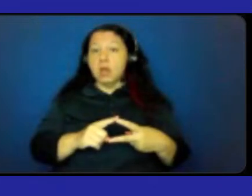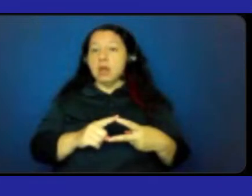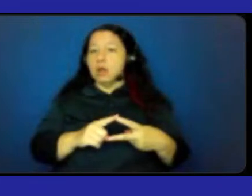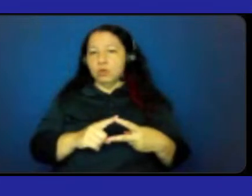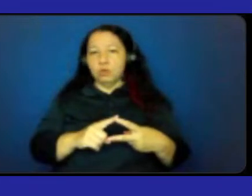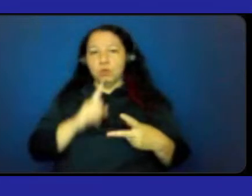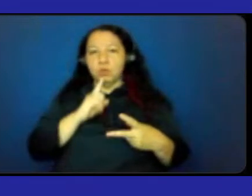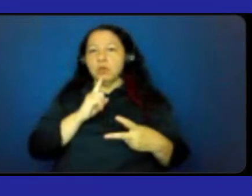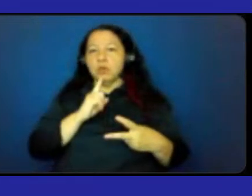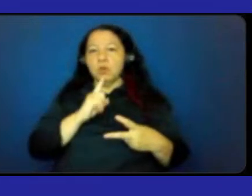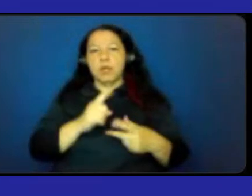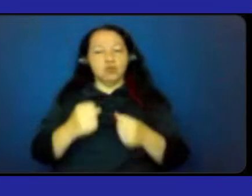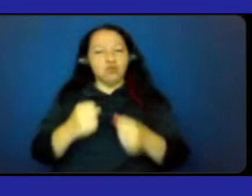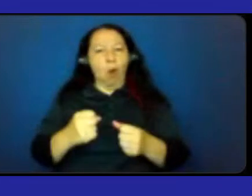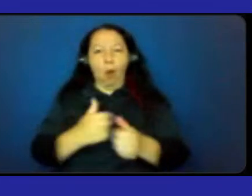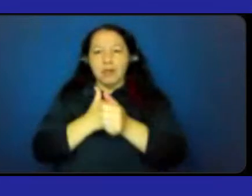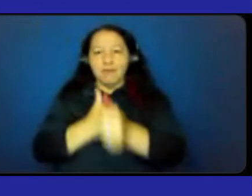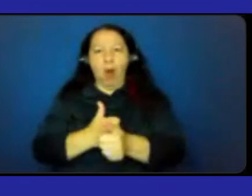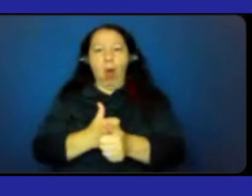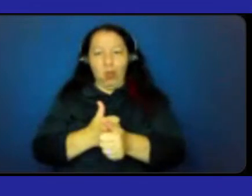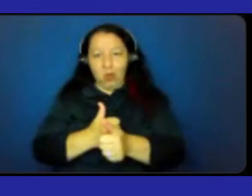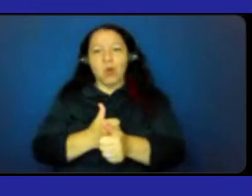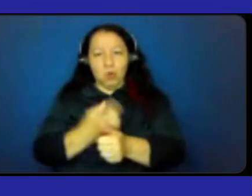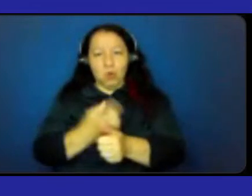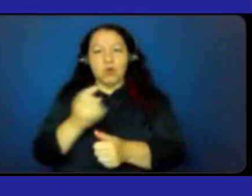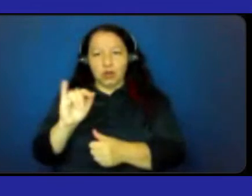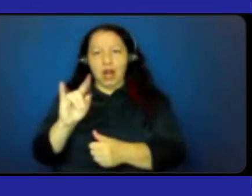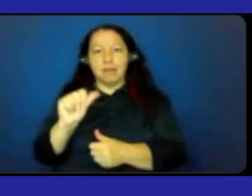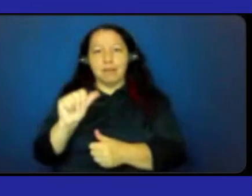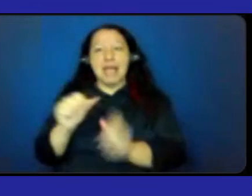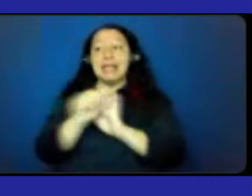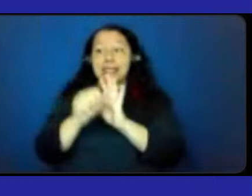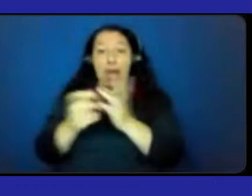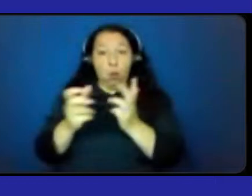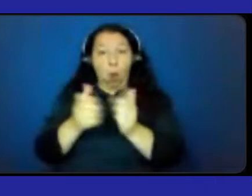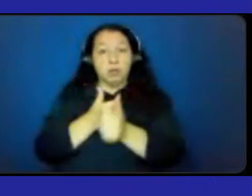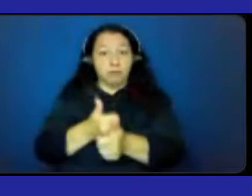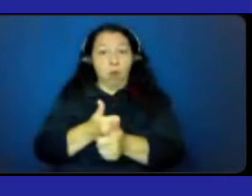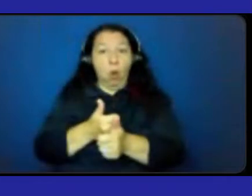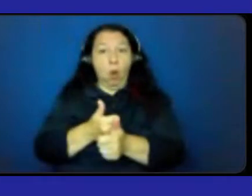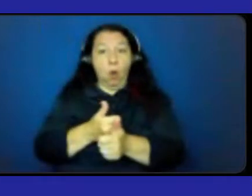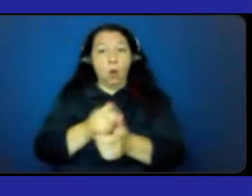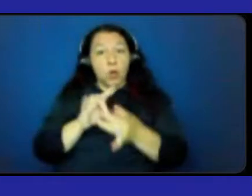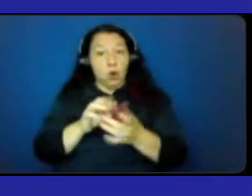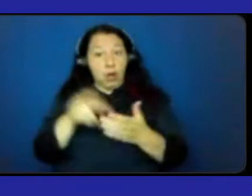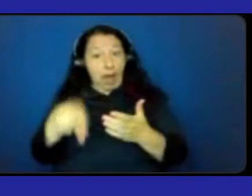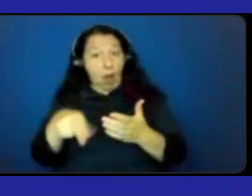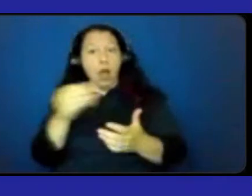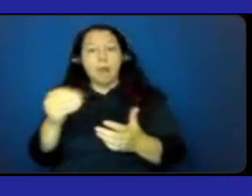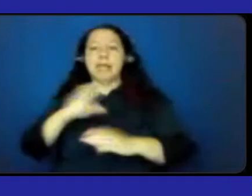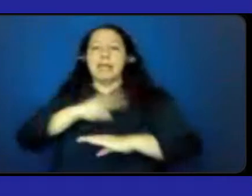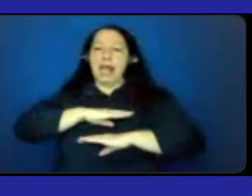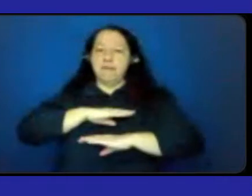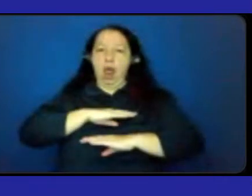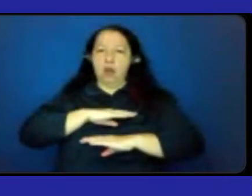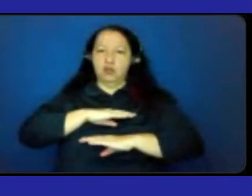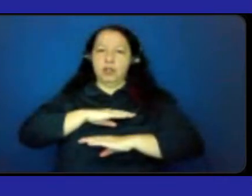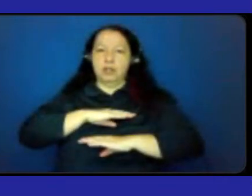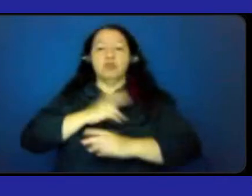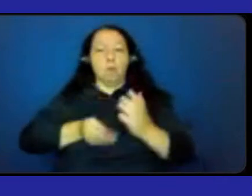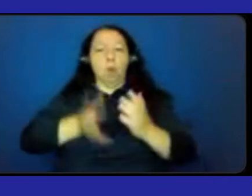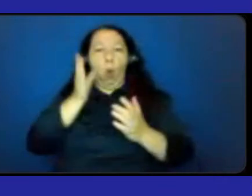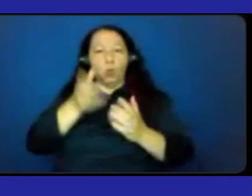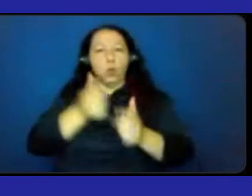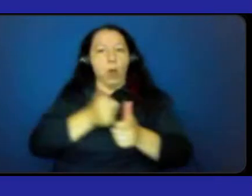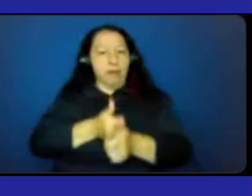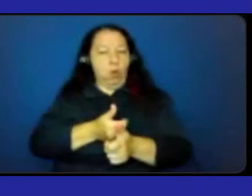Dr. Calamir. The state wants it to be tracked in terms of outcomes as well as satisfaction. So both of those will be tracked. And